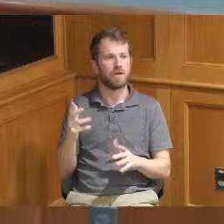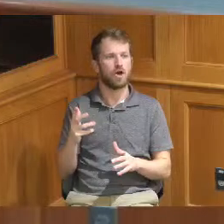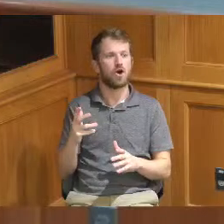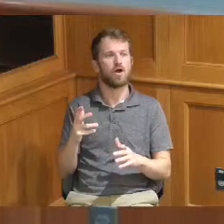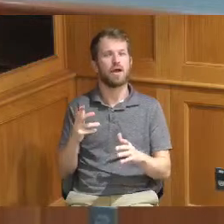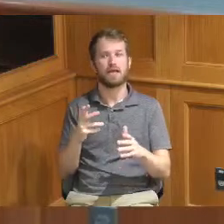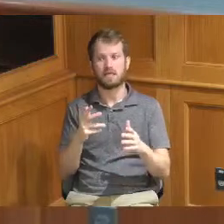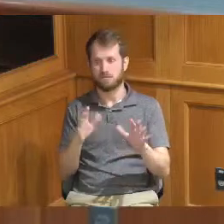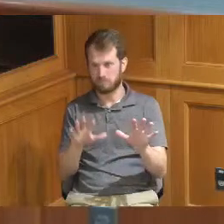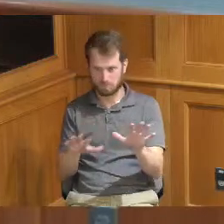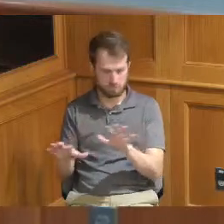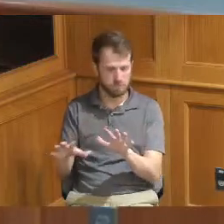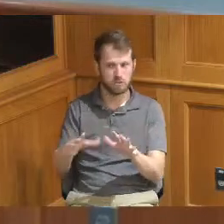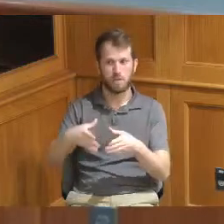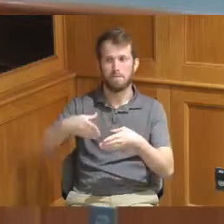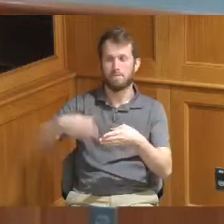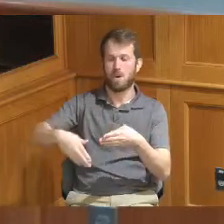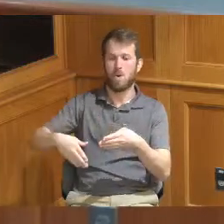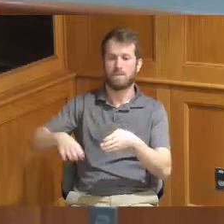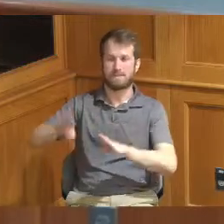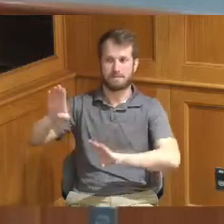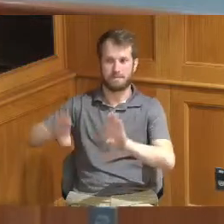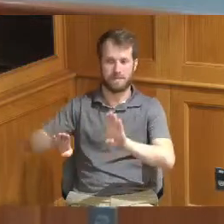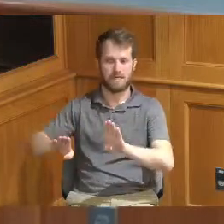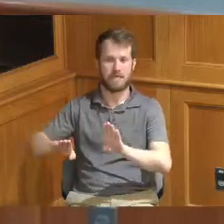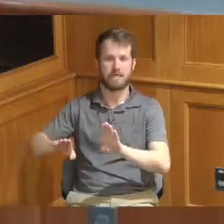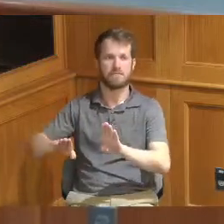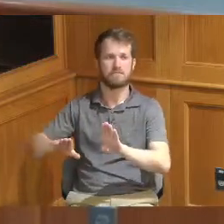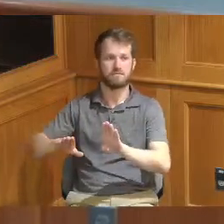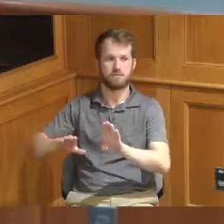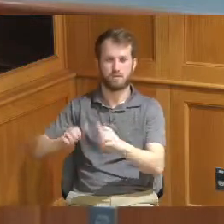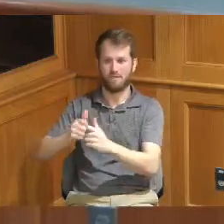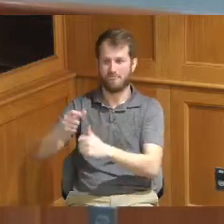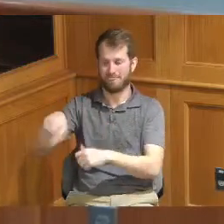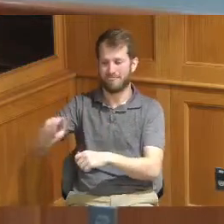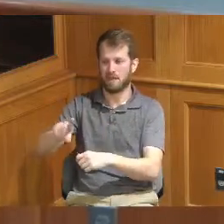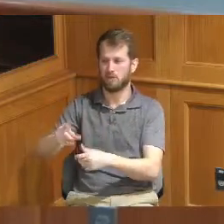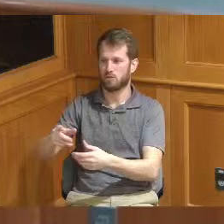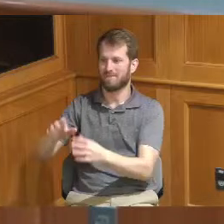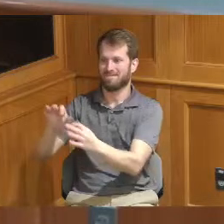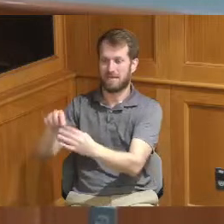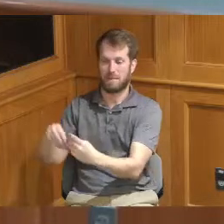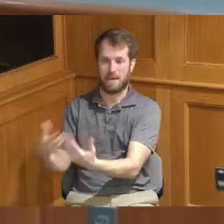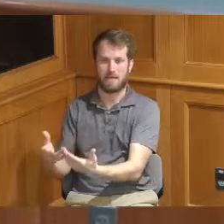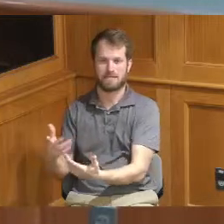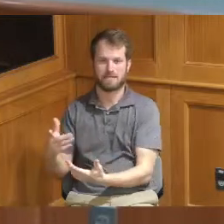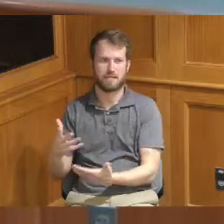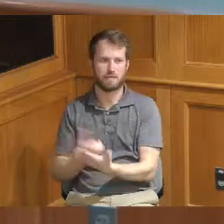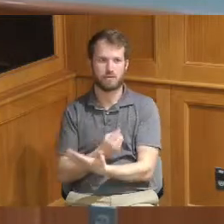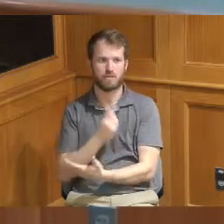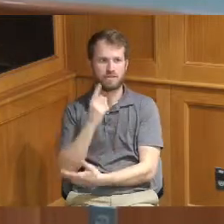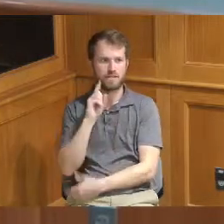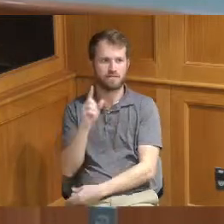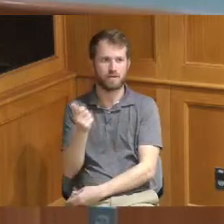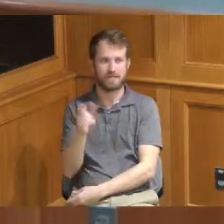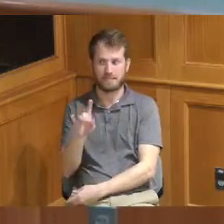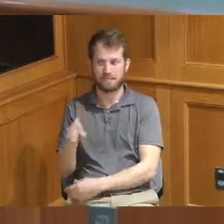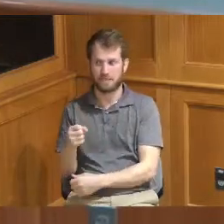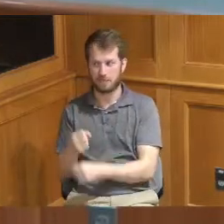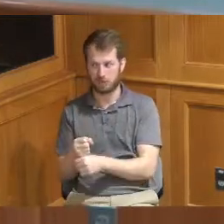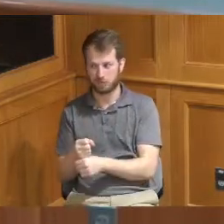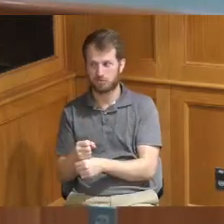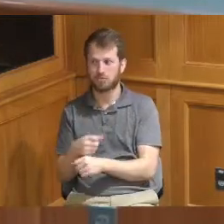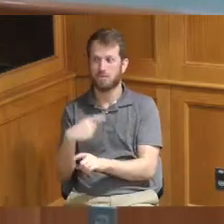post-bid meetings with all of those agencies to offer them feedback, because this is going to be an opportunity that's going to be here for 18 years, as well as